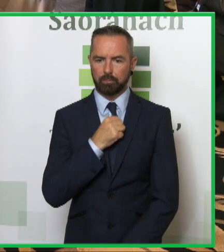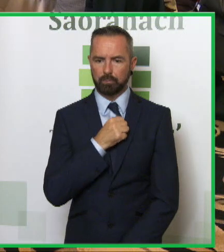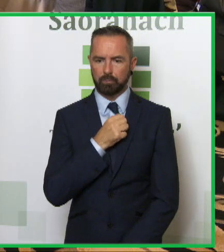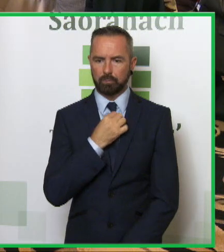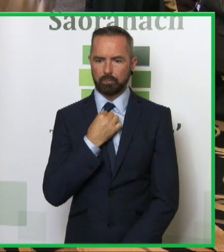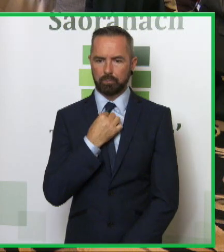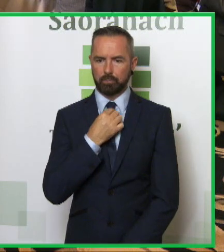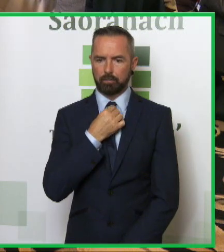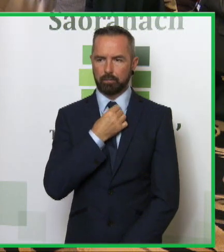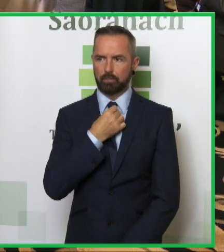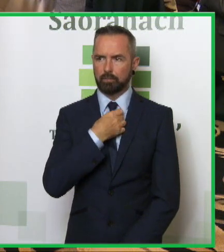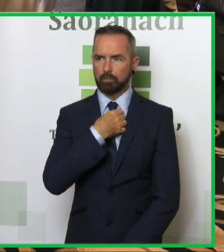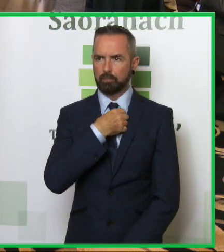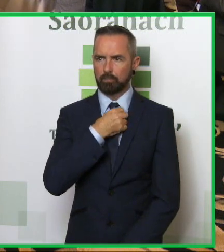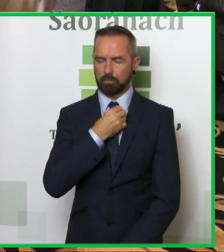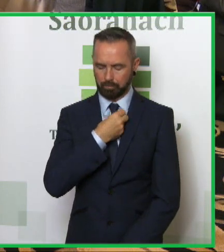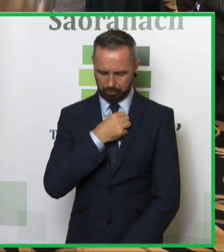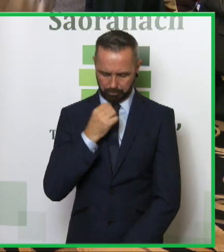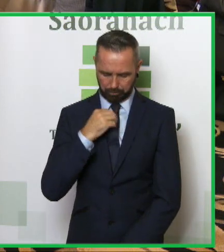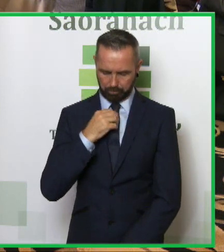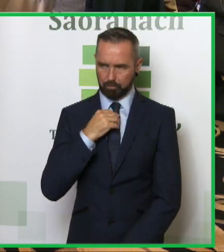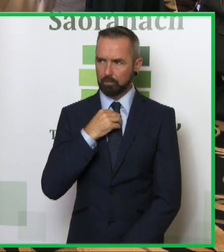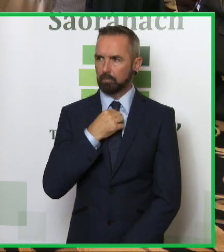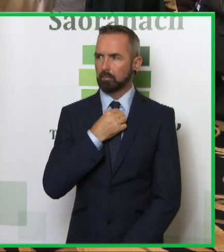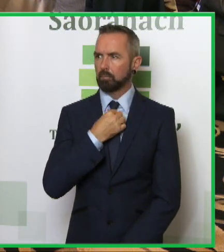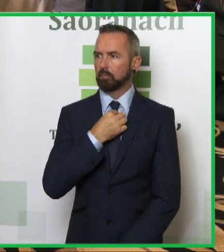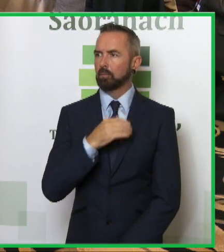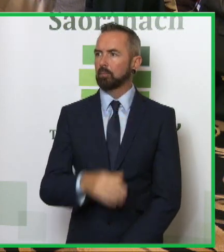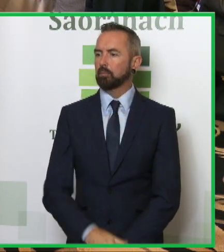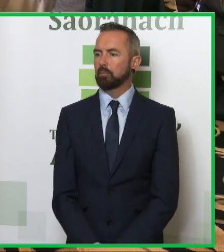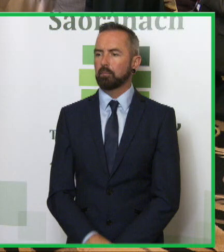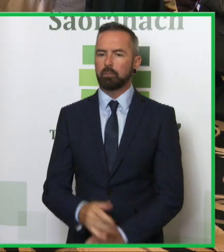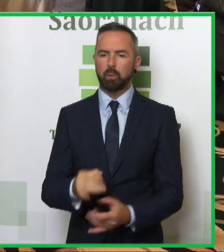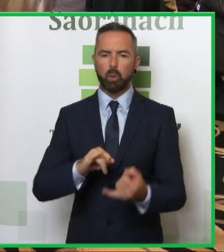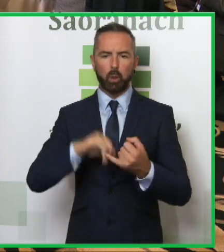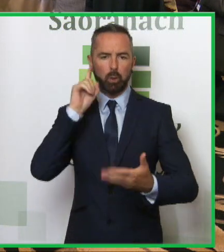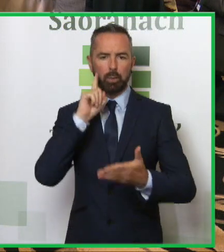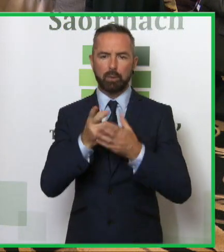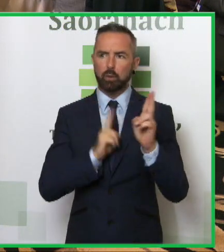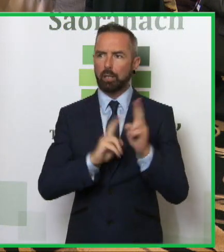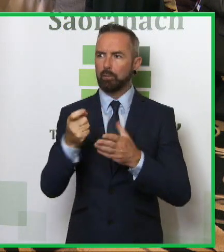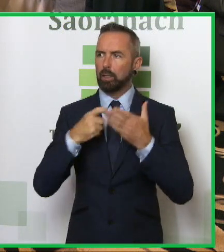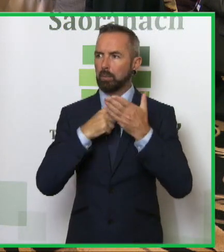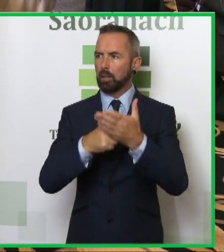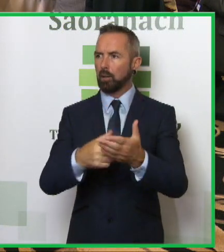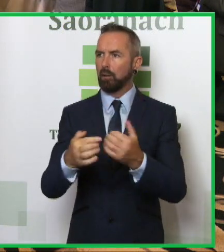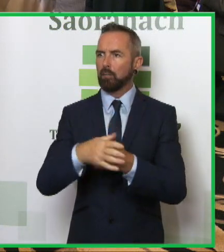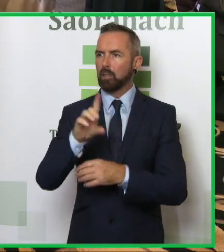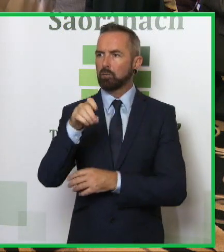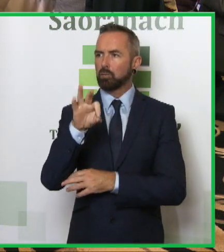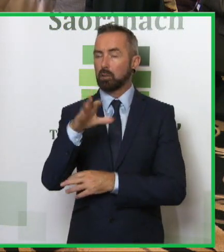The issue of who believes we should put in a recommendation to appoint a drug czar. I'm testing the room. This is not a